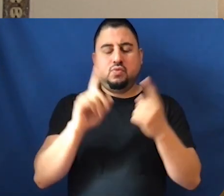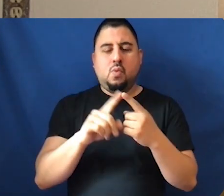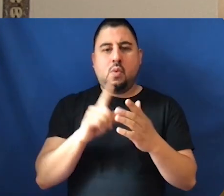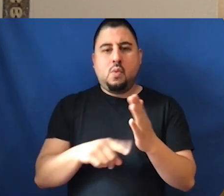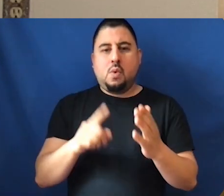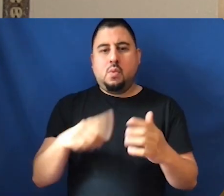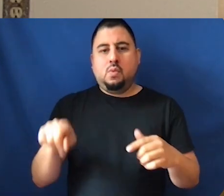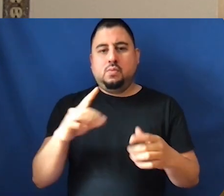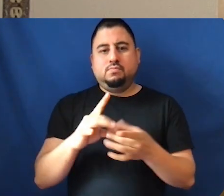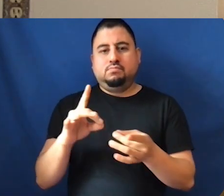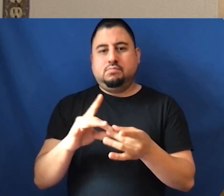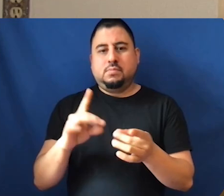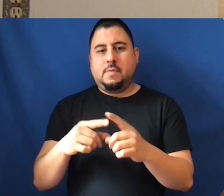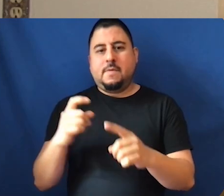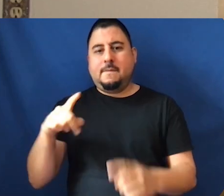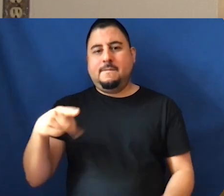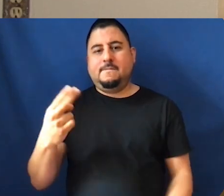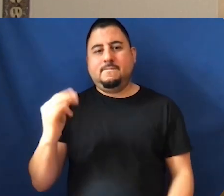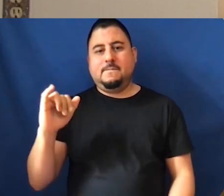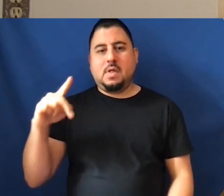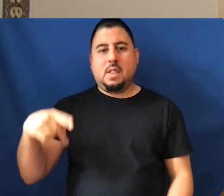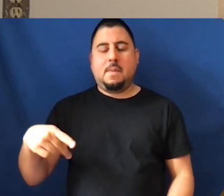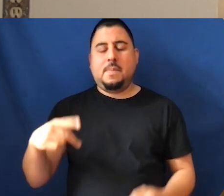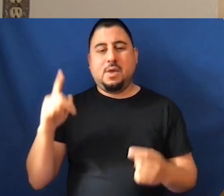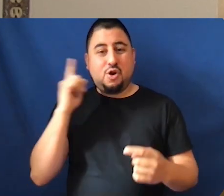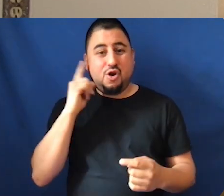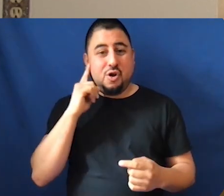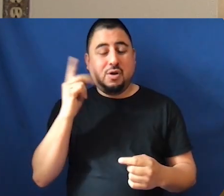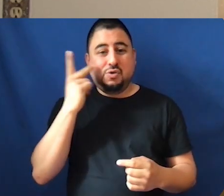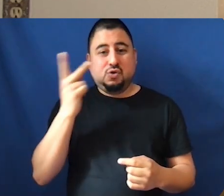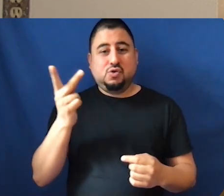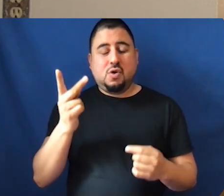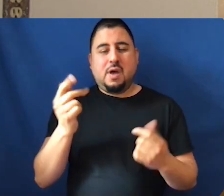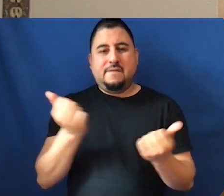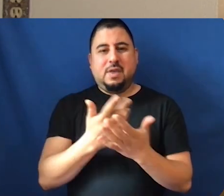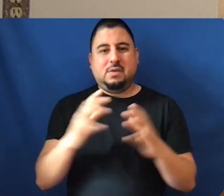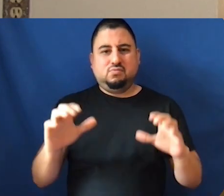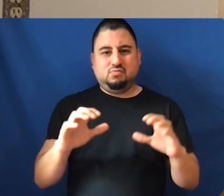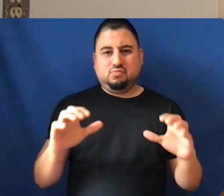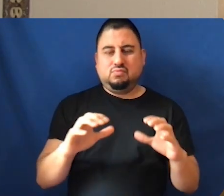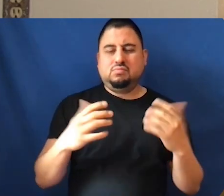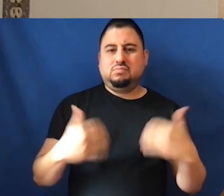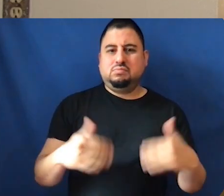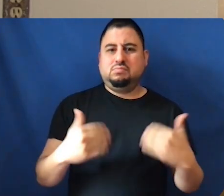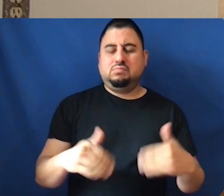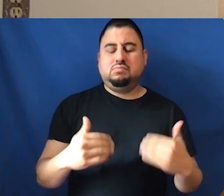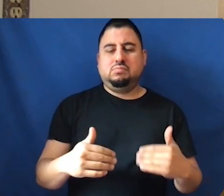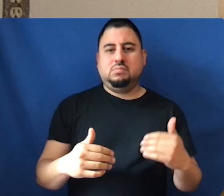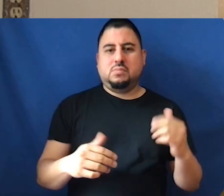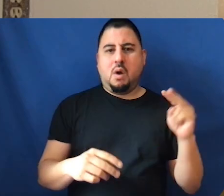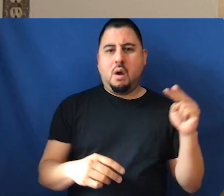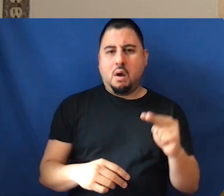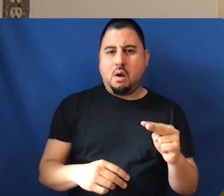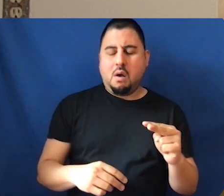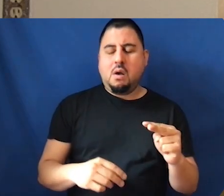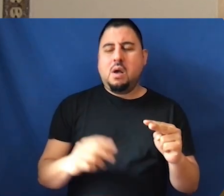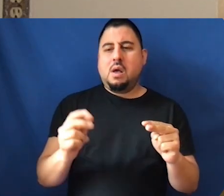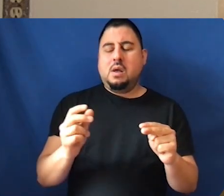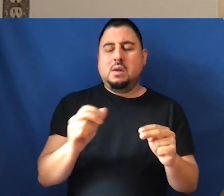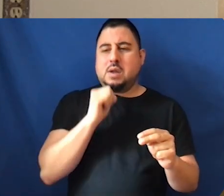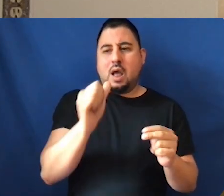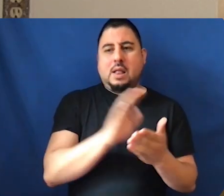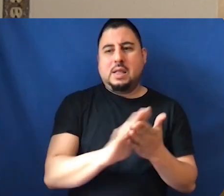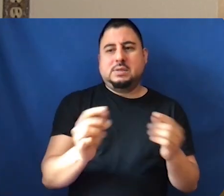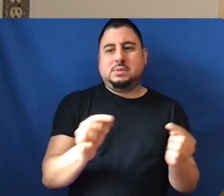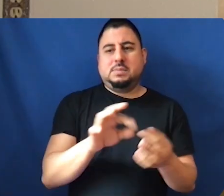what was said by Philip, when they heard it and saw the signs he was doing. For unclean spirits, crying